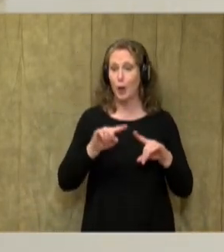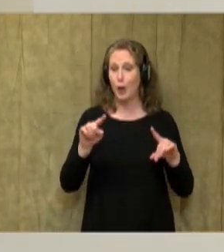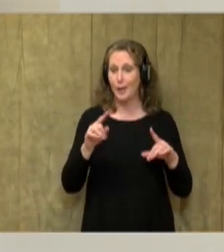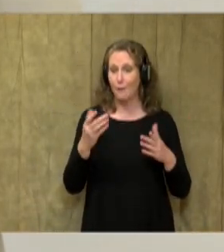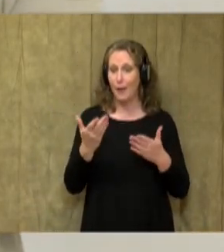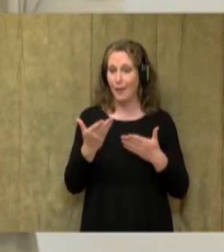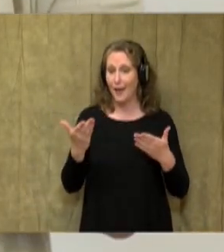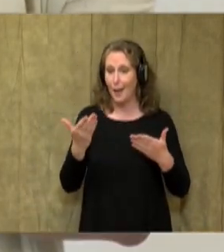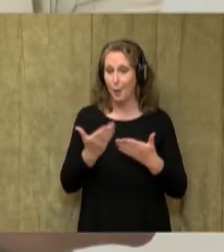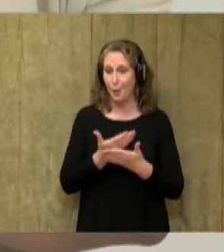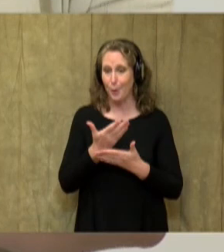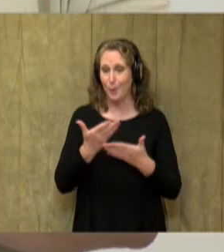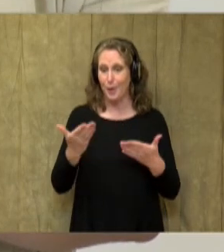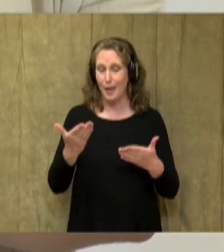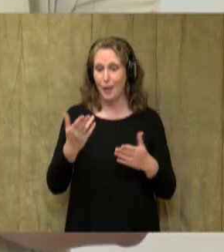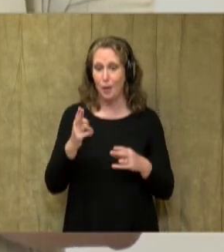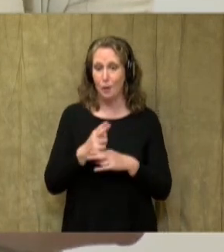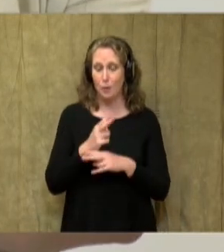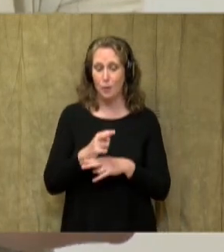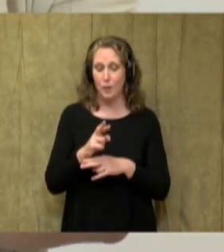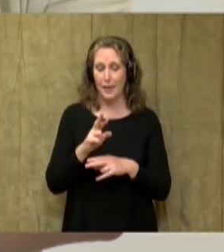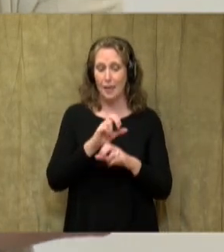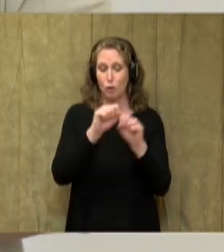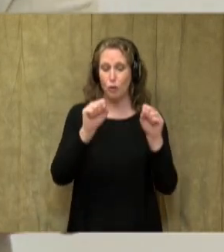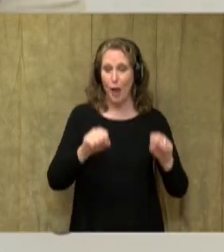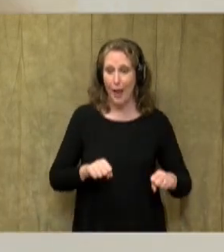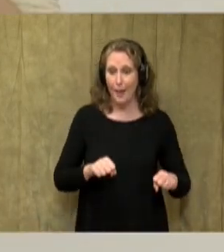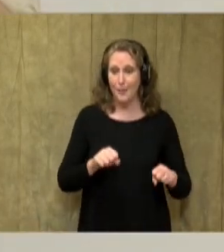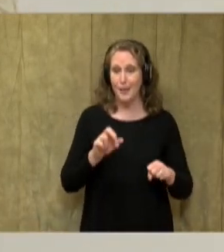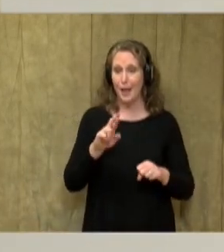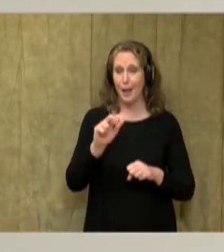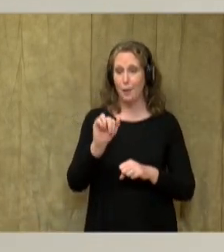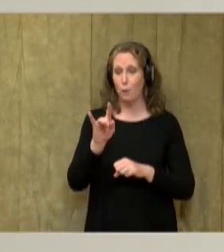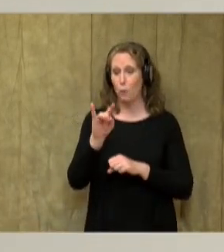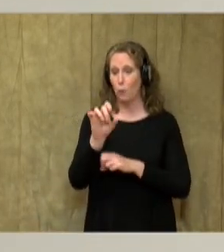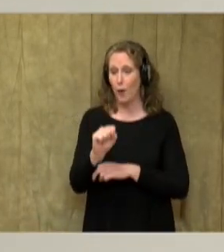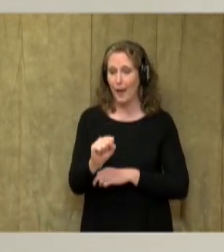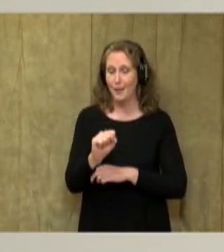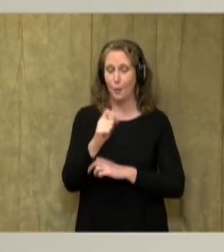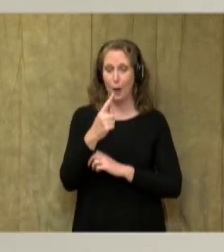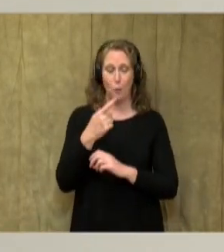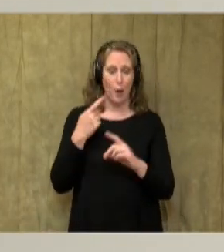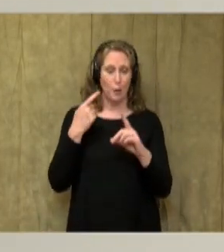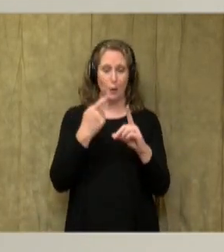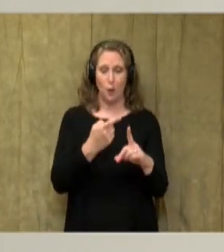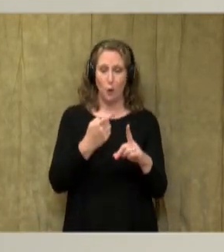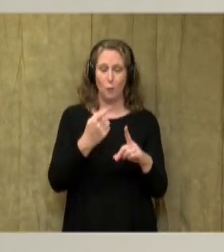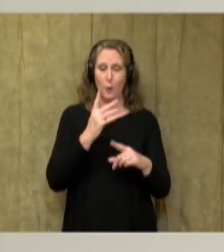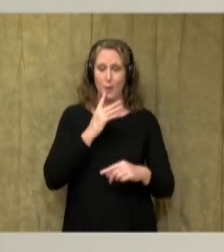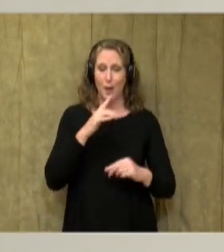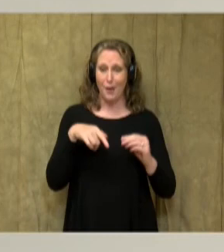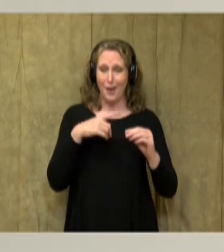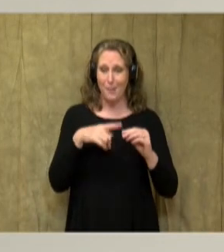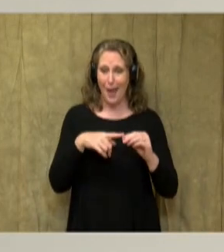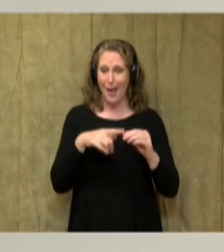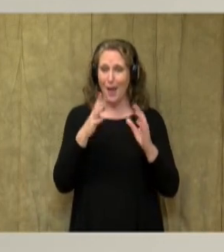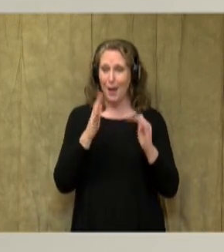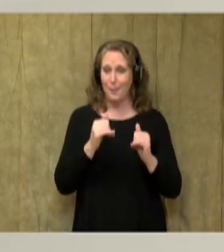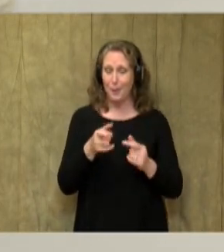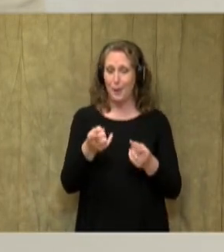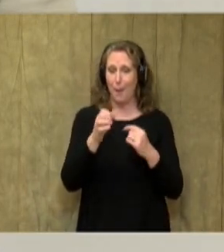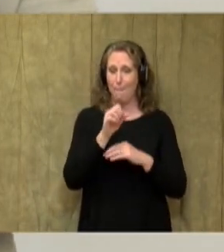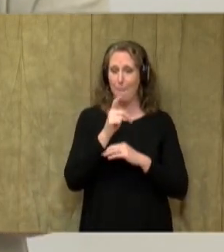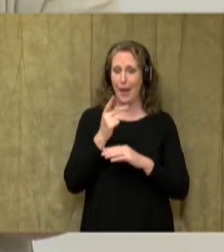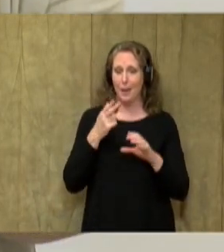going to be doing some fun stuff with arrays and shapes next week because we have that one more standard left that we need to cover. So I hope you guys will come back